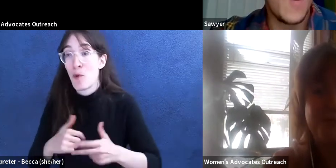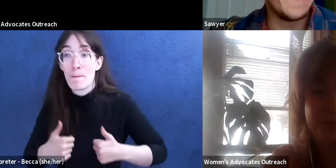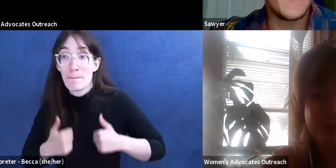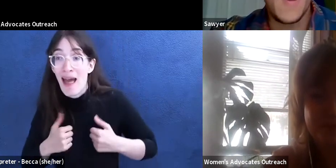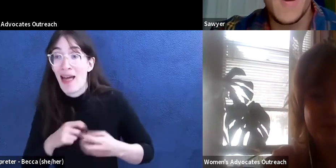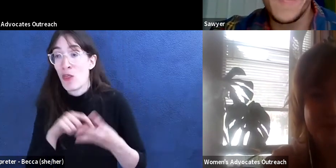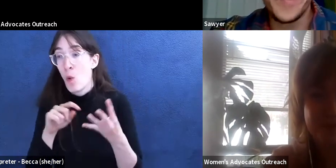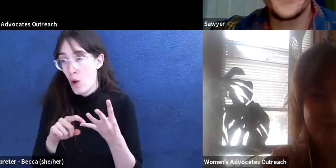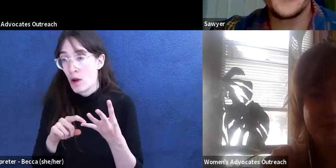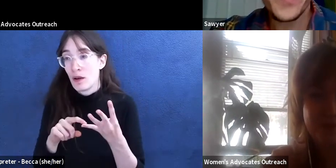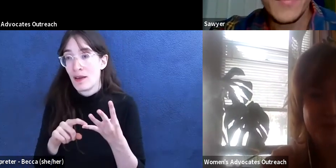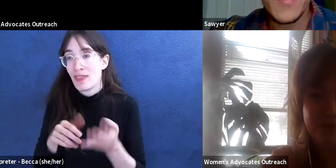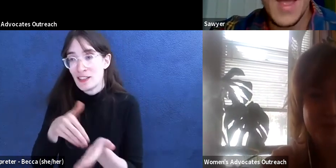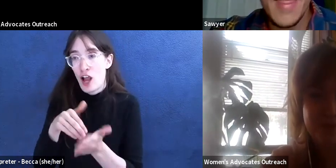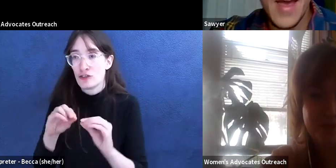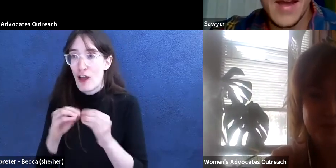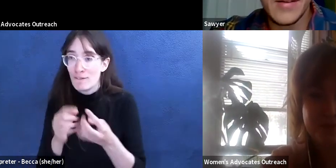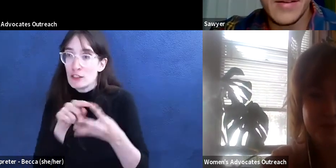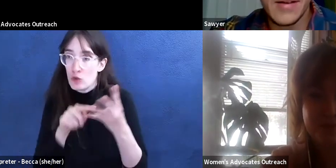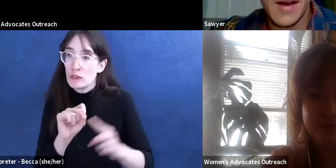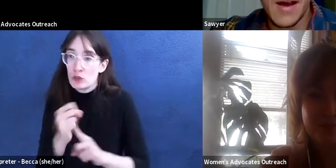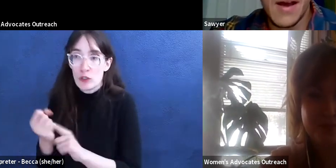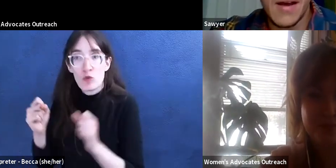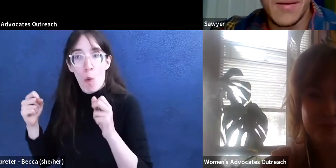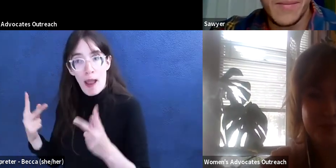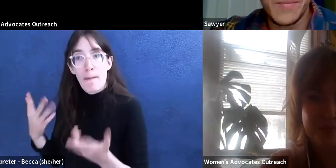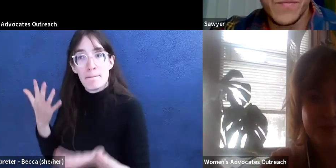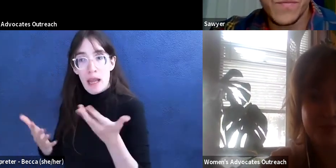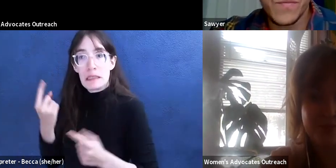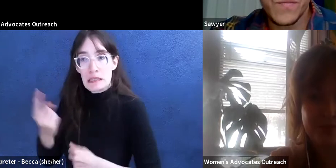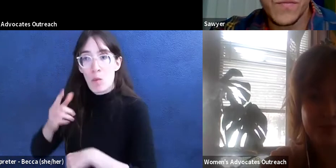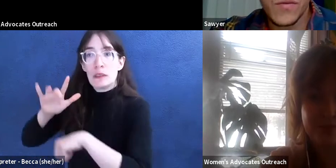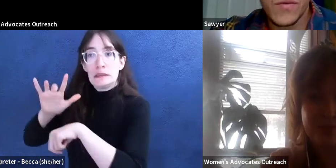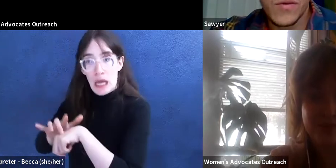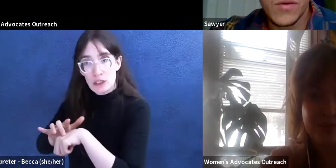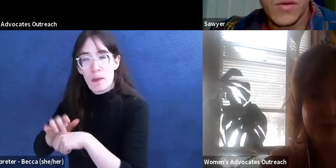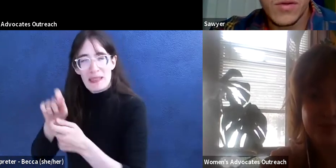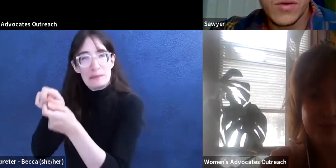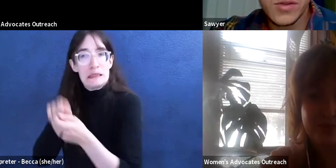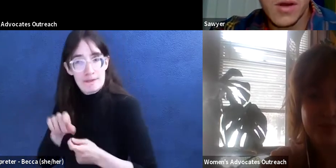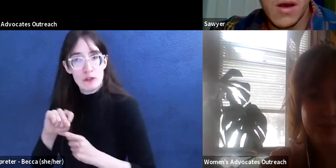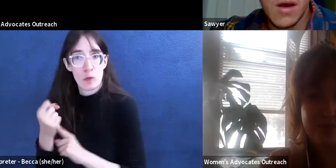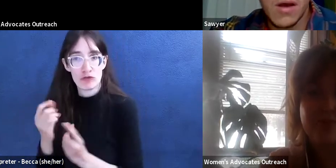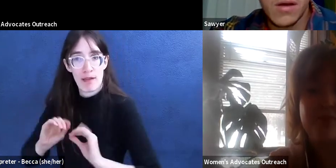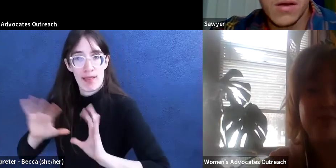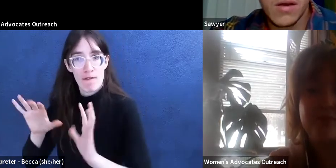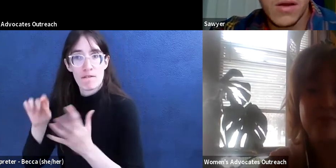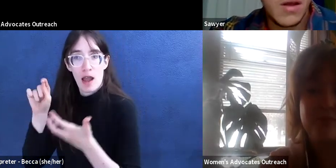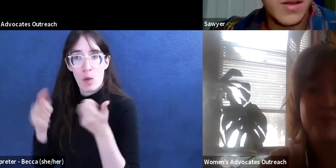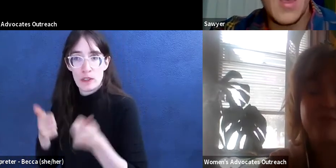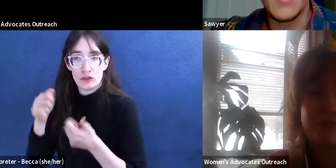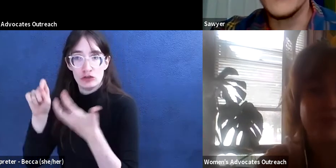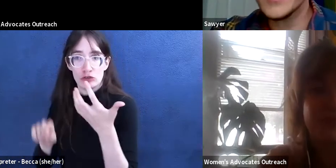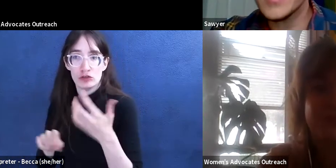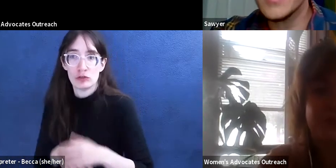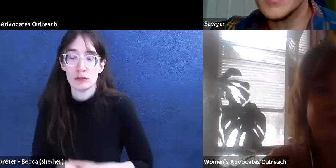So yeah, so these are some of the talking tips that we just went through. This is some guidance for when questions come